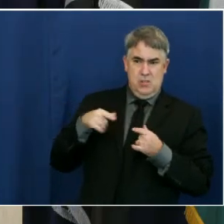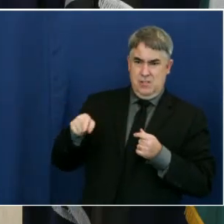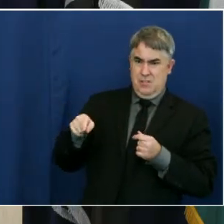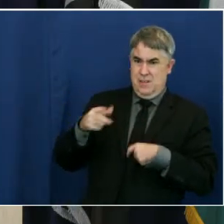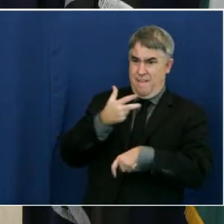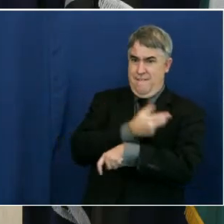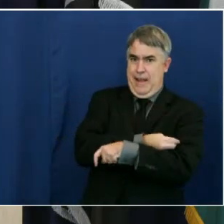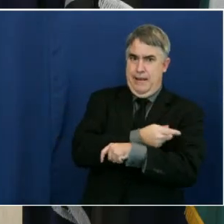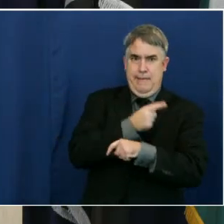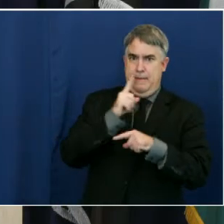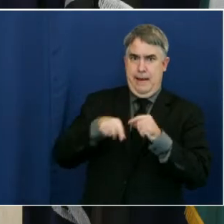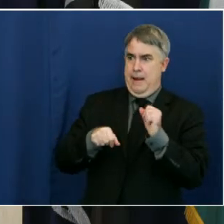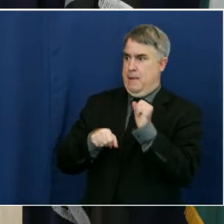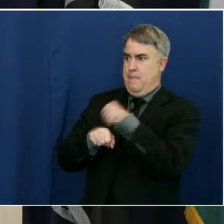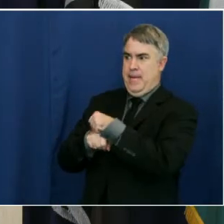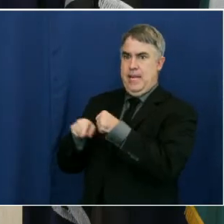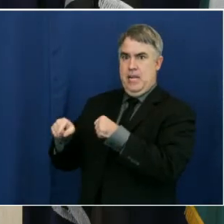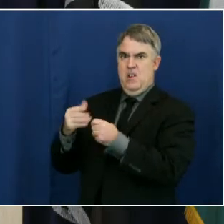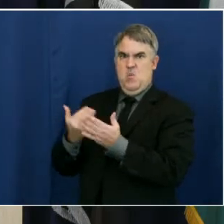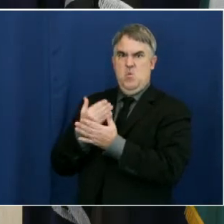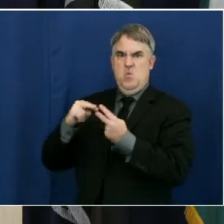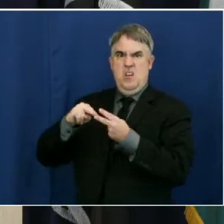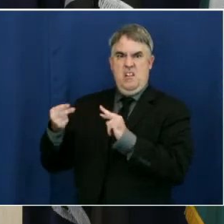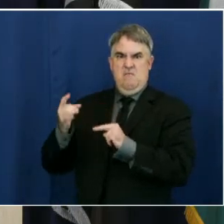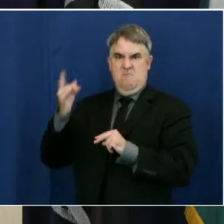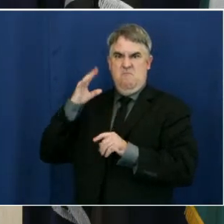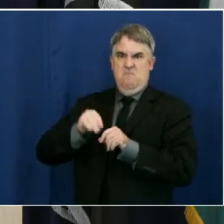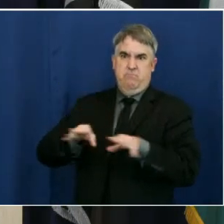Dr. McDonald address that issue.